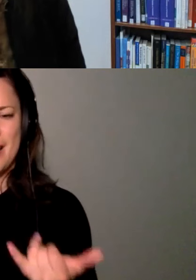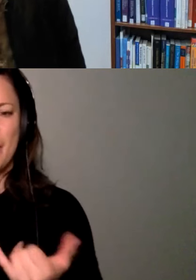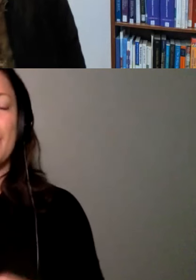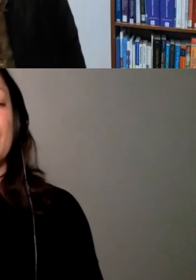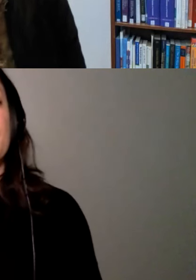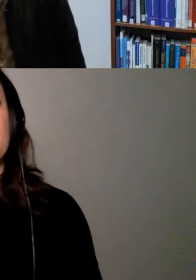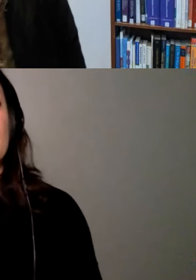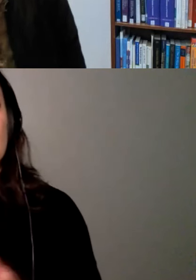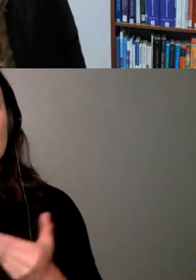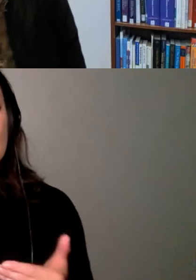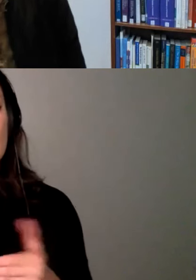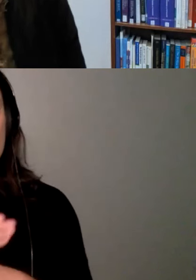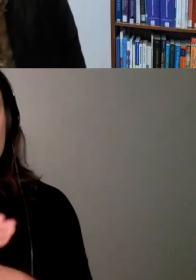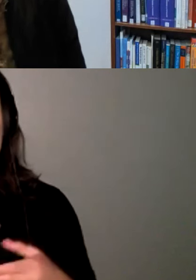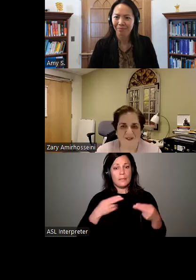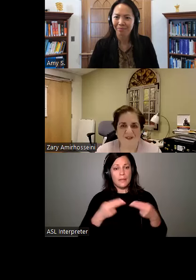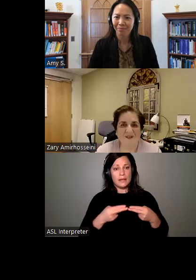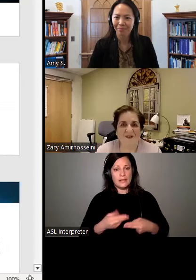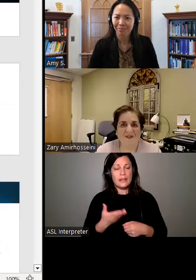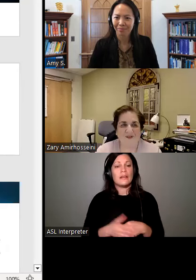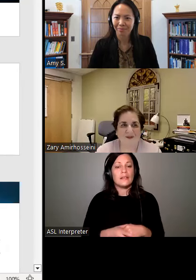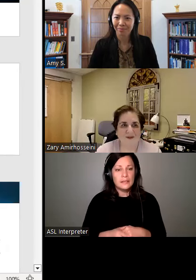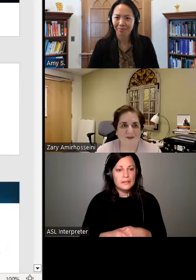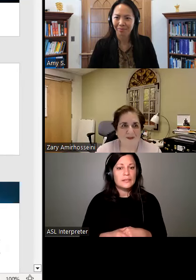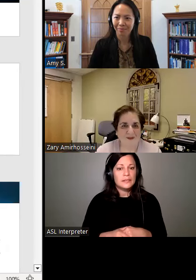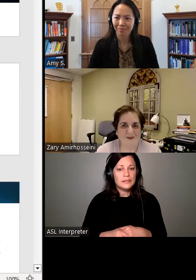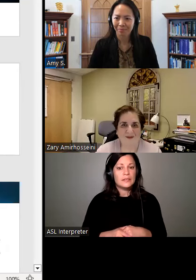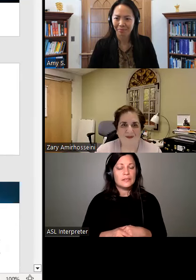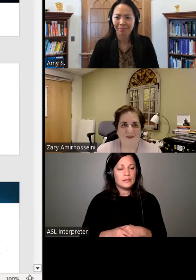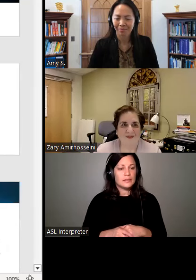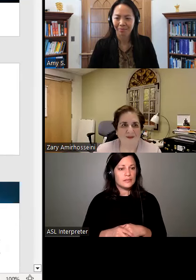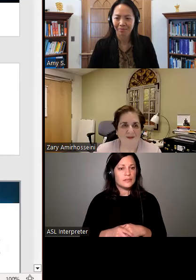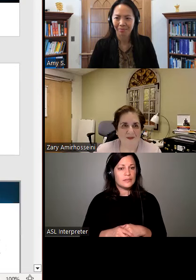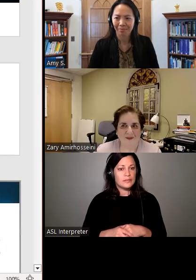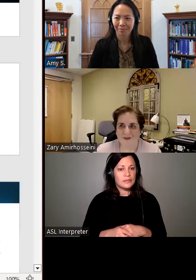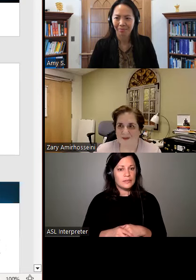and share my slides so that we can all see them.